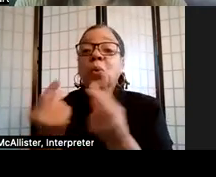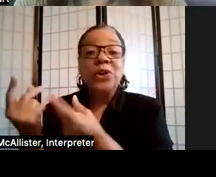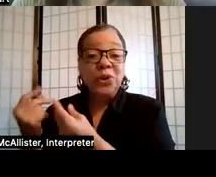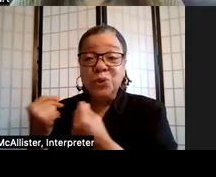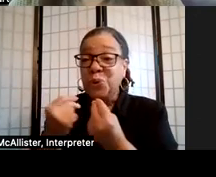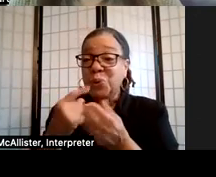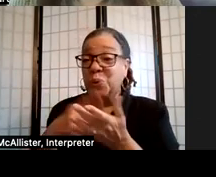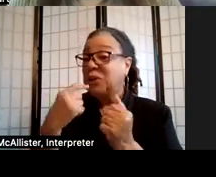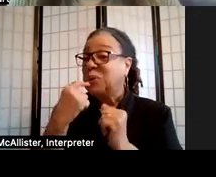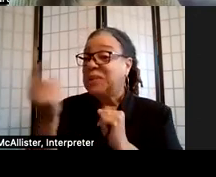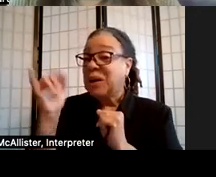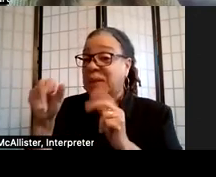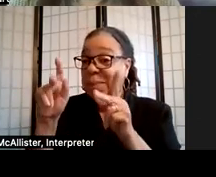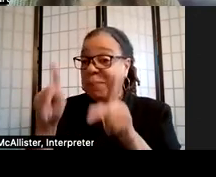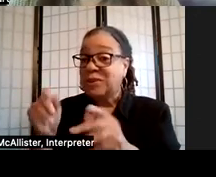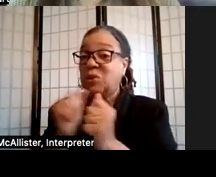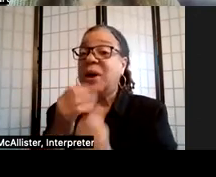this person?